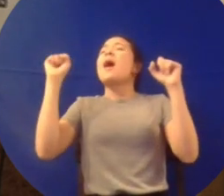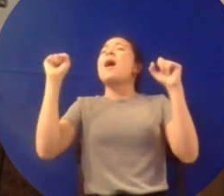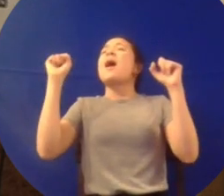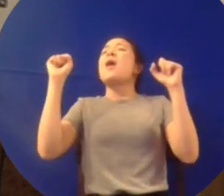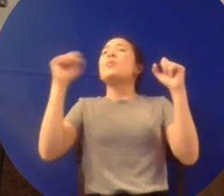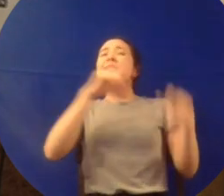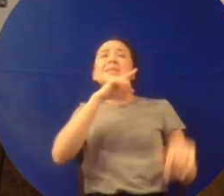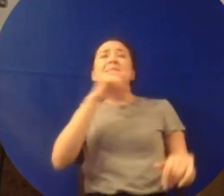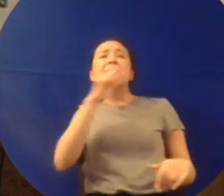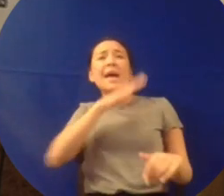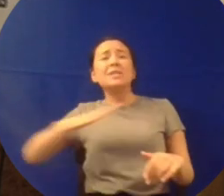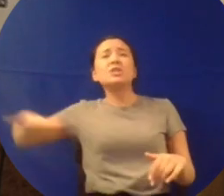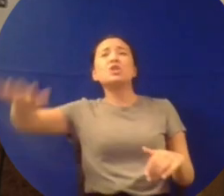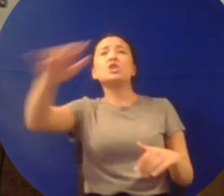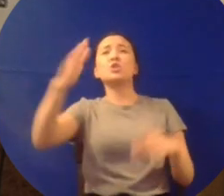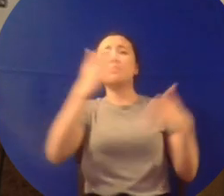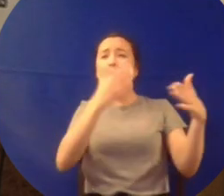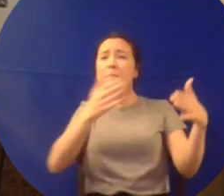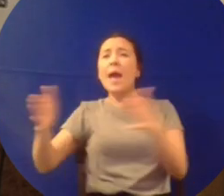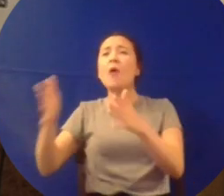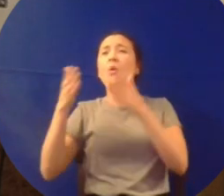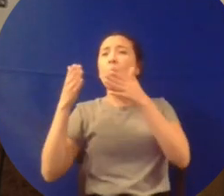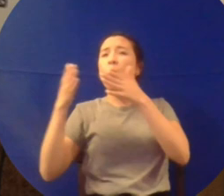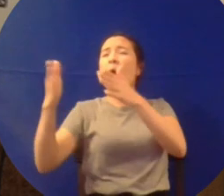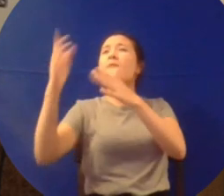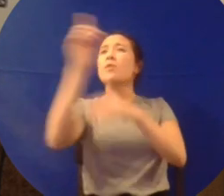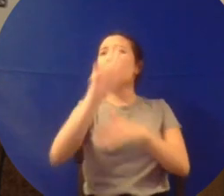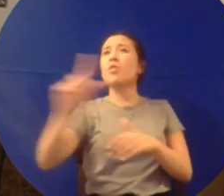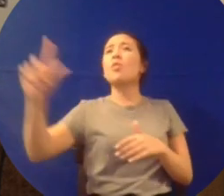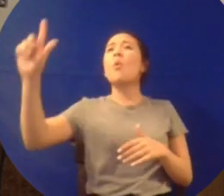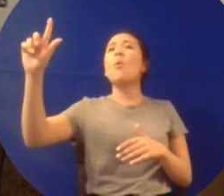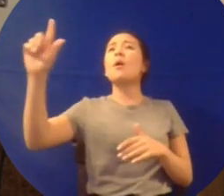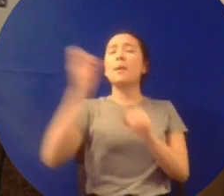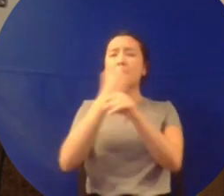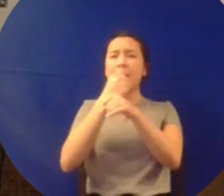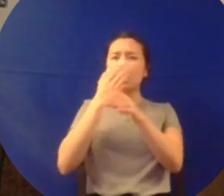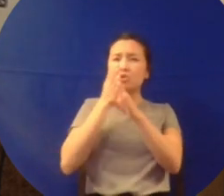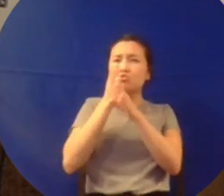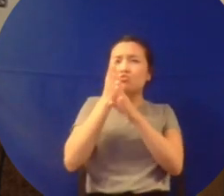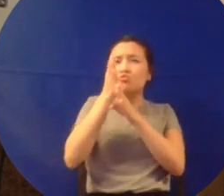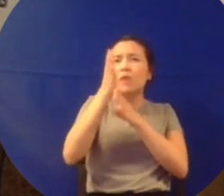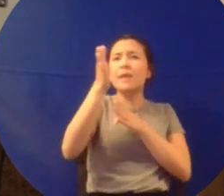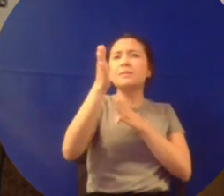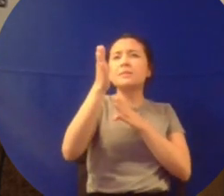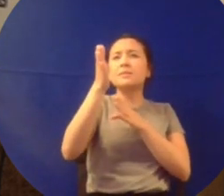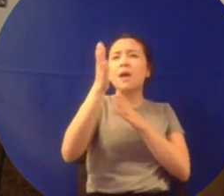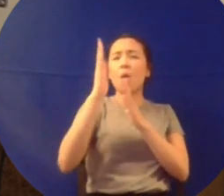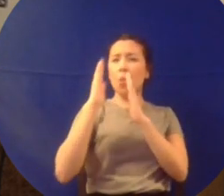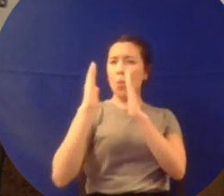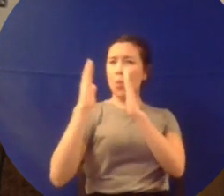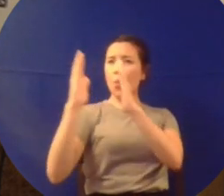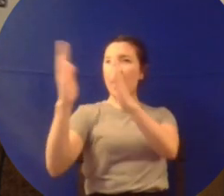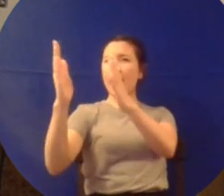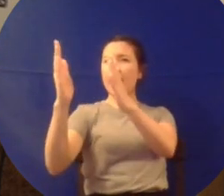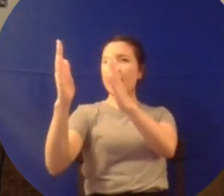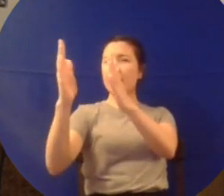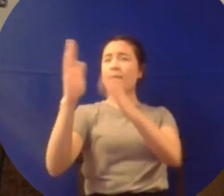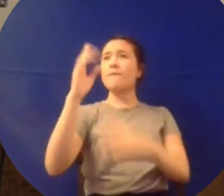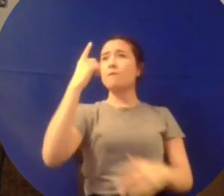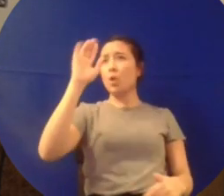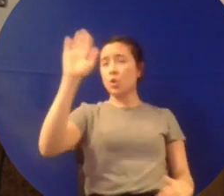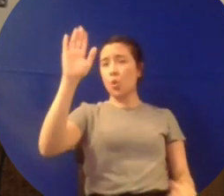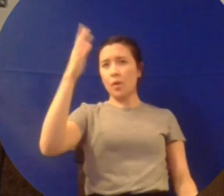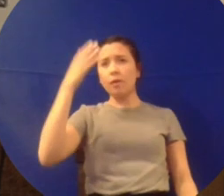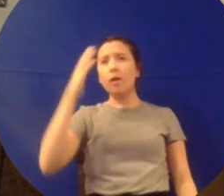way of the Lord. Make straight in the wasteland a highway for your God.